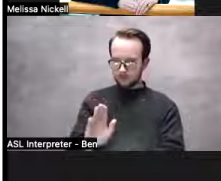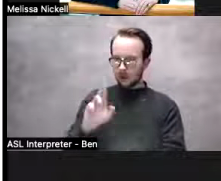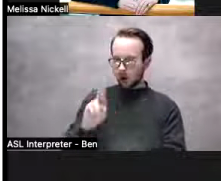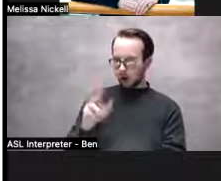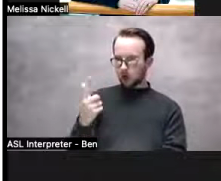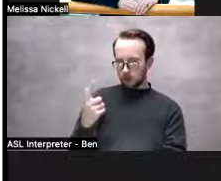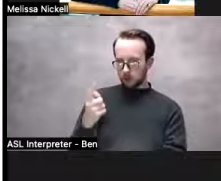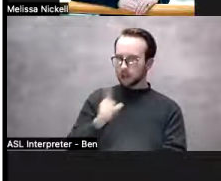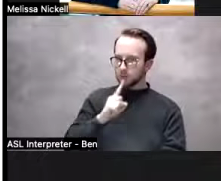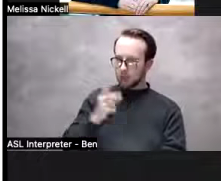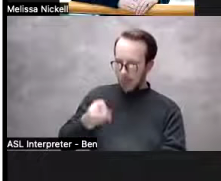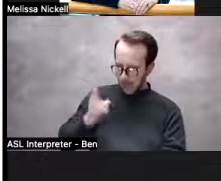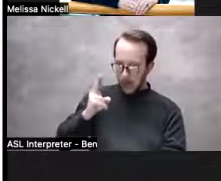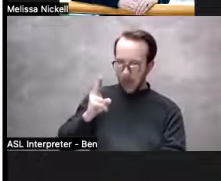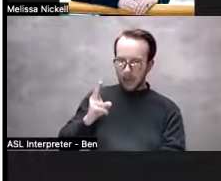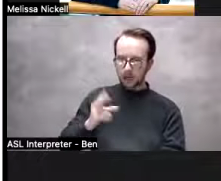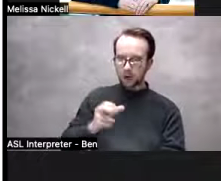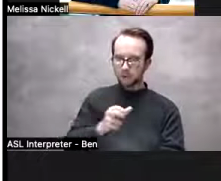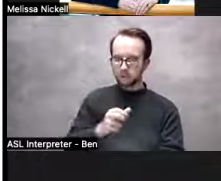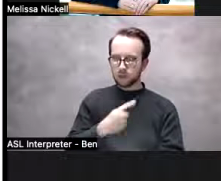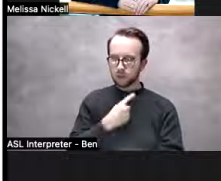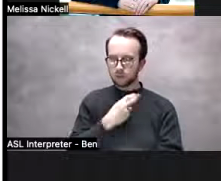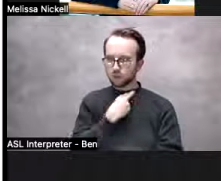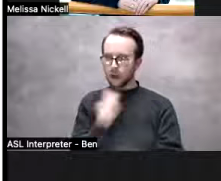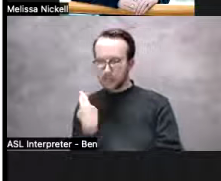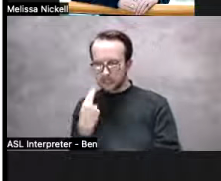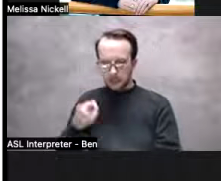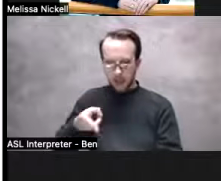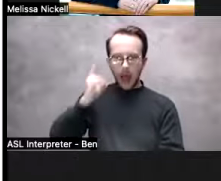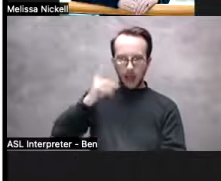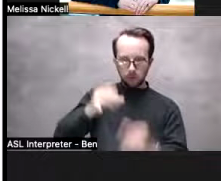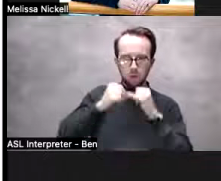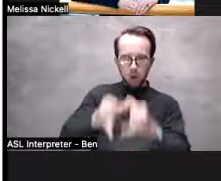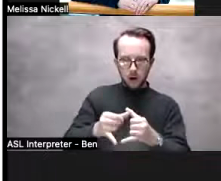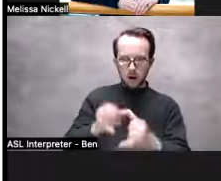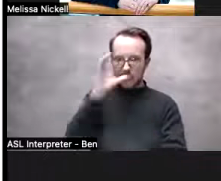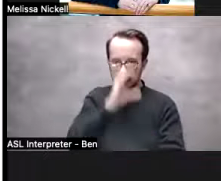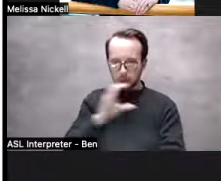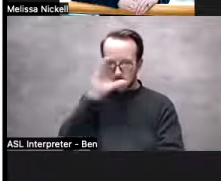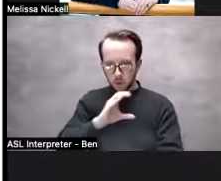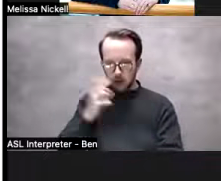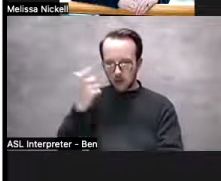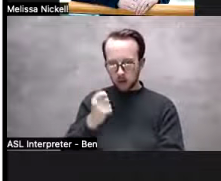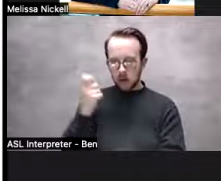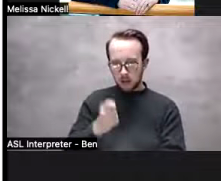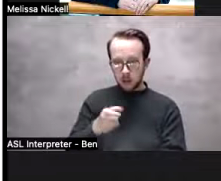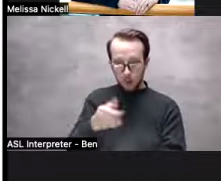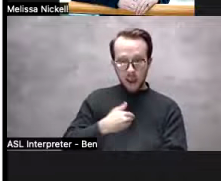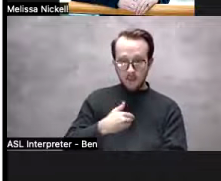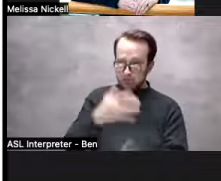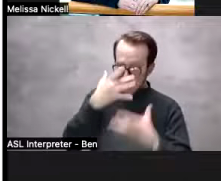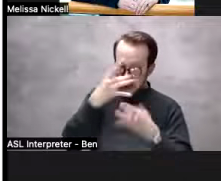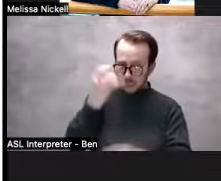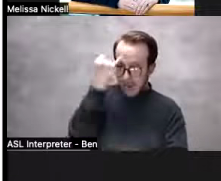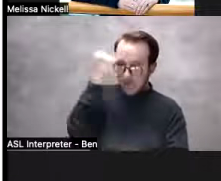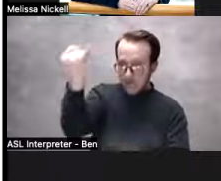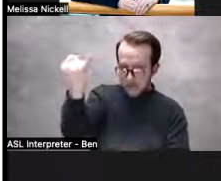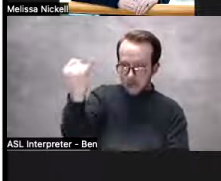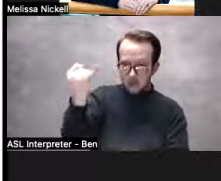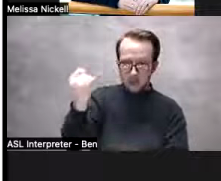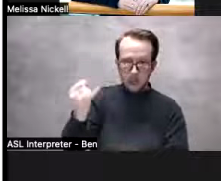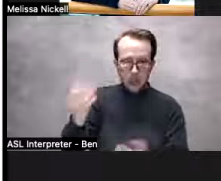high risk, high reward exploratory grant. So, maybe you have a really interesting idea, maybe it won't play